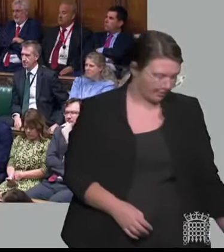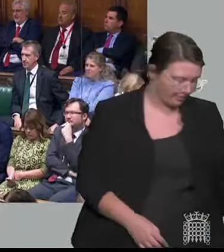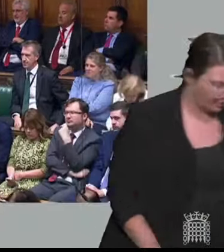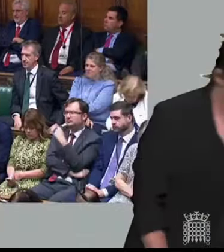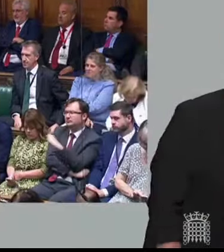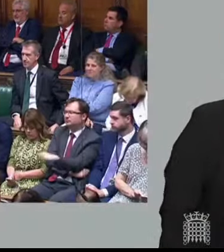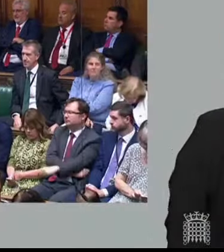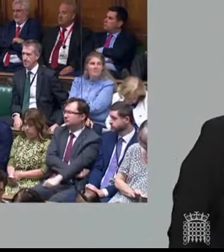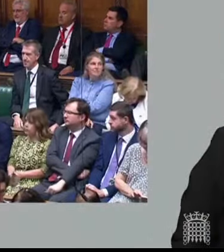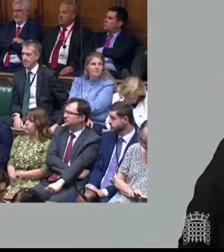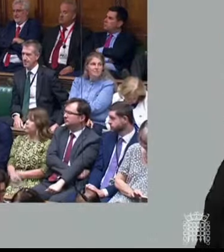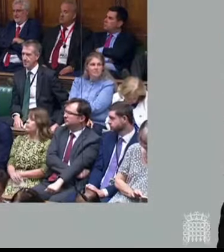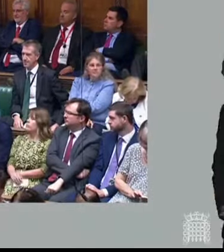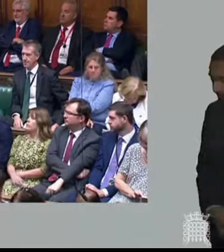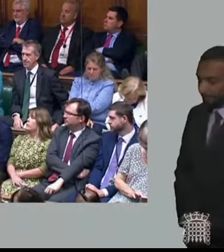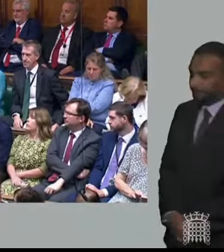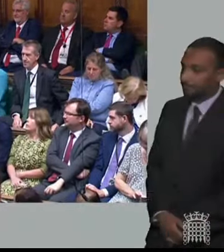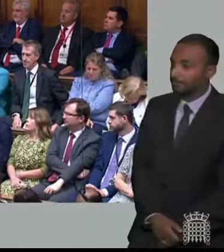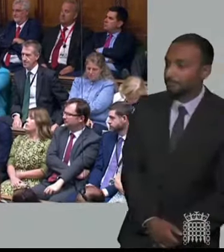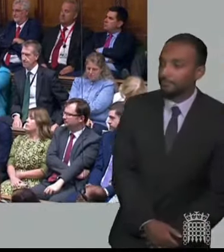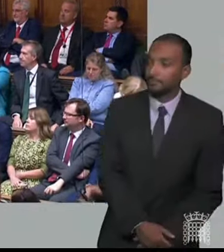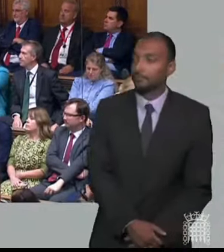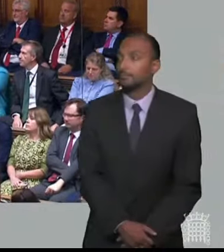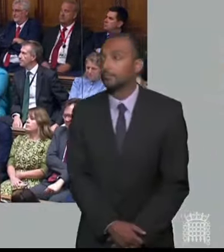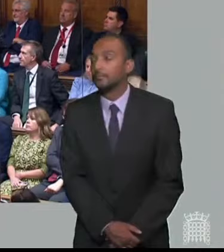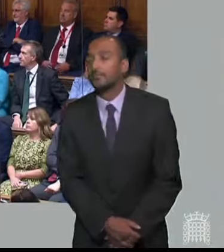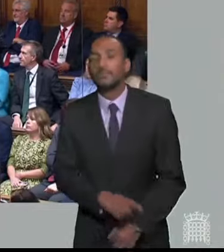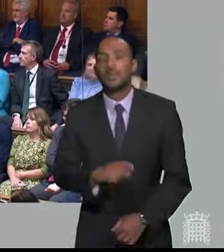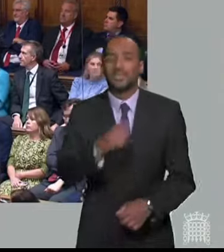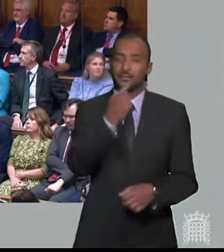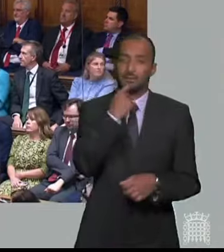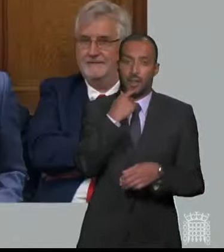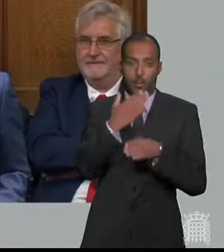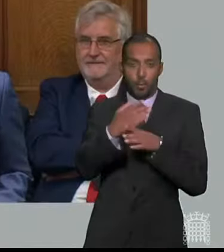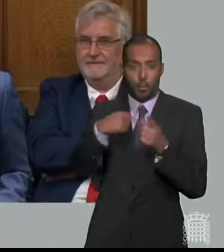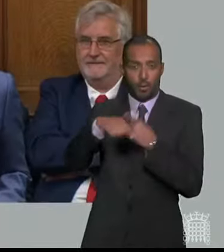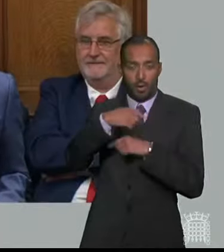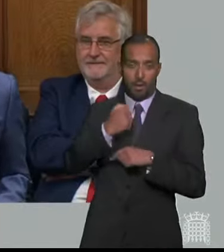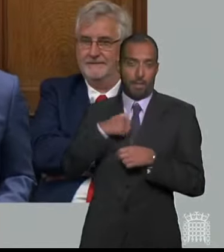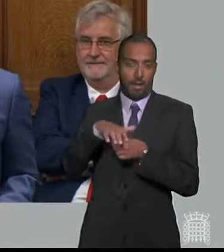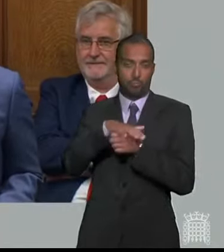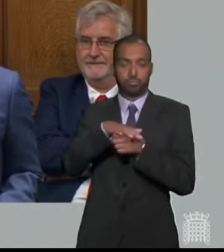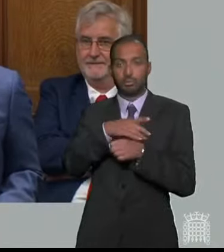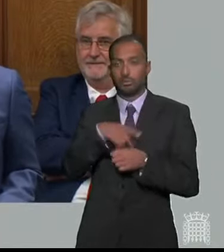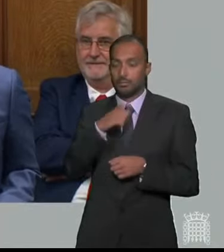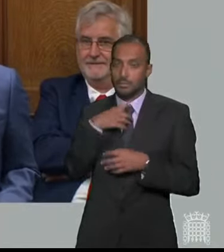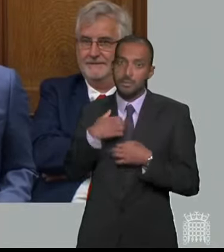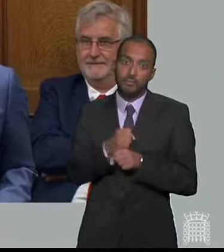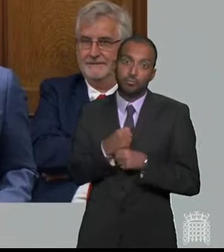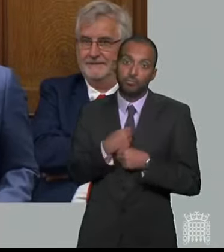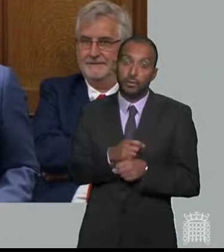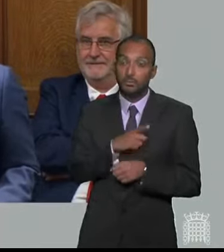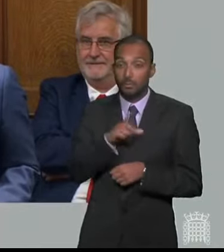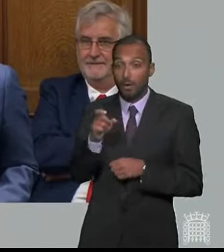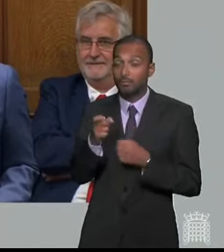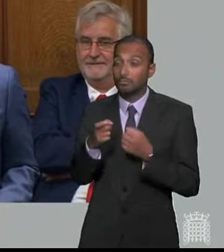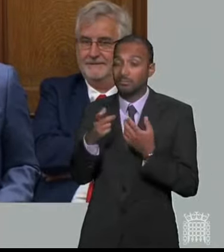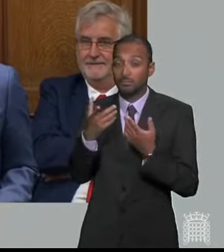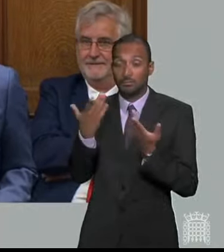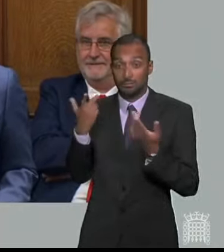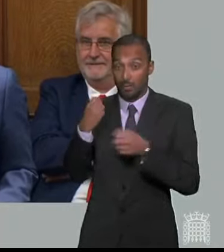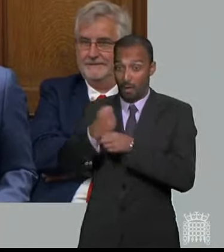Thank you, Mr Speaker. Steelworkers in my Aberafon constituency have watched in frustration as other governments have pumped investment